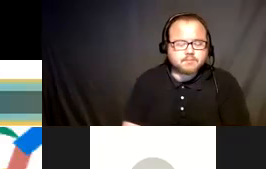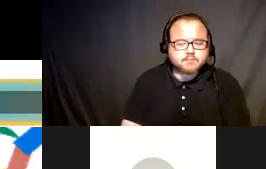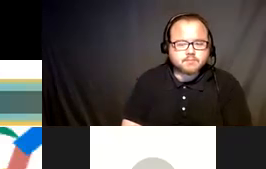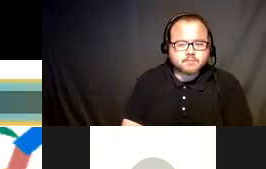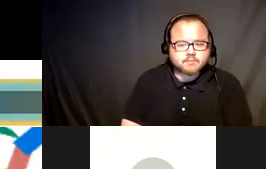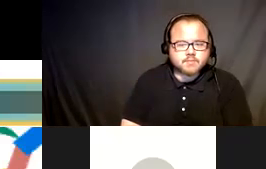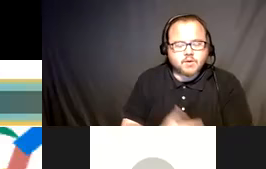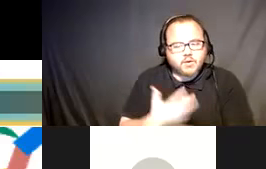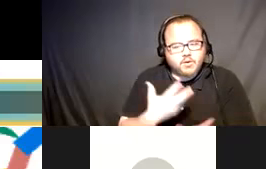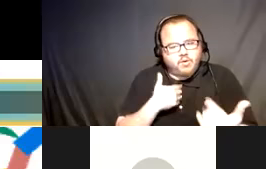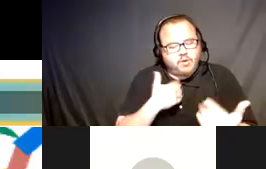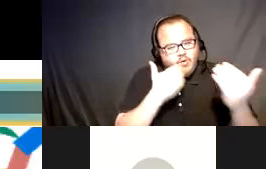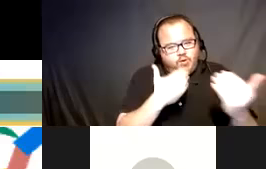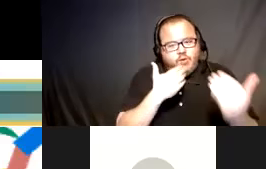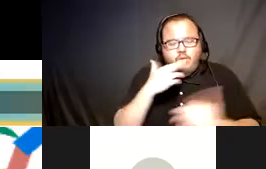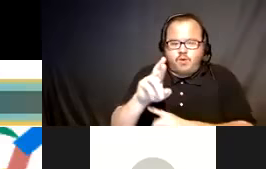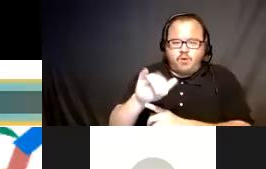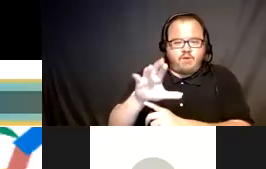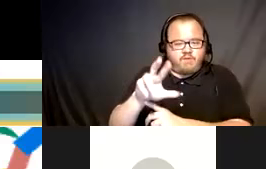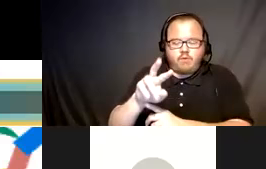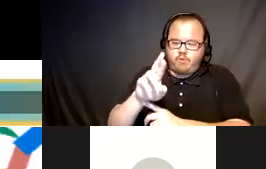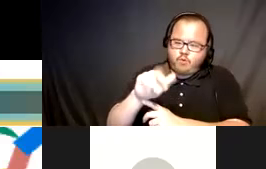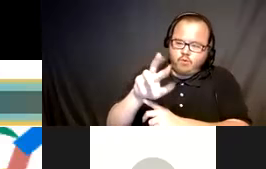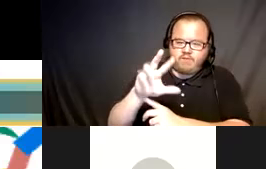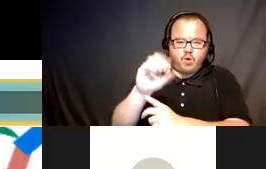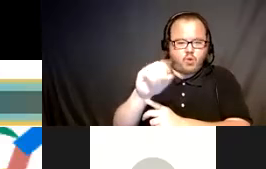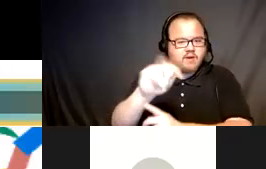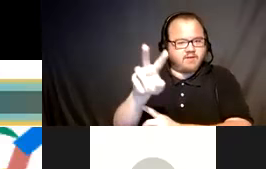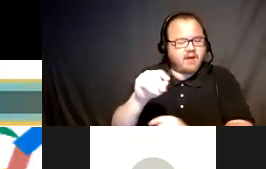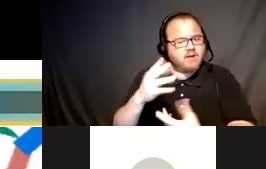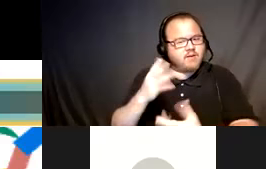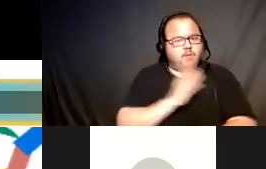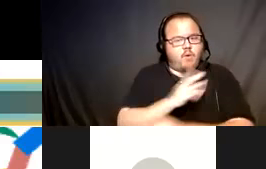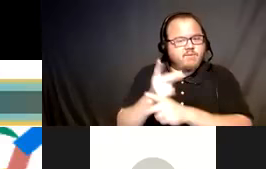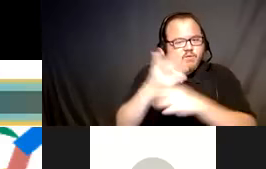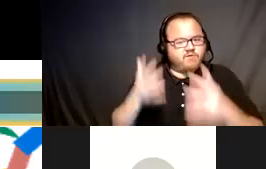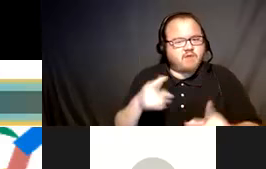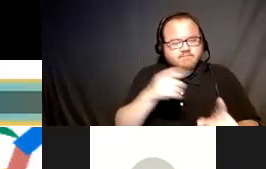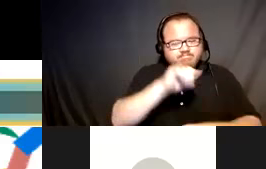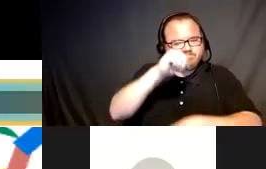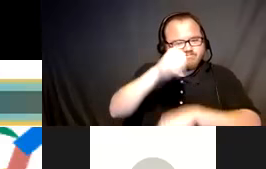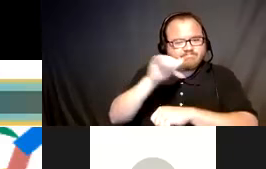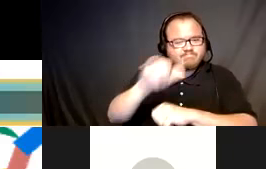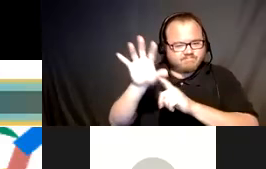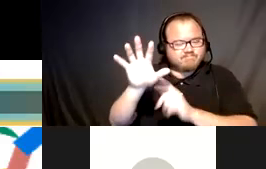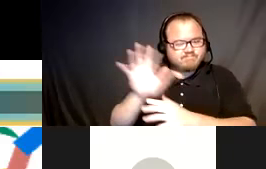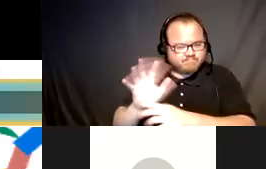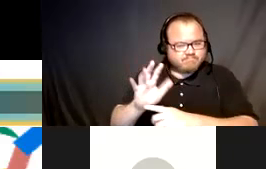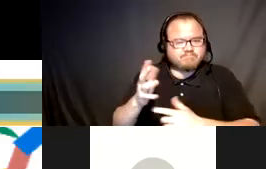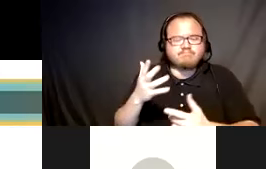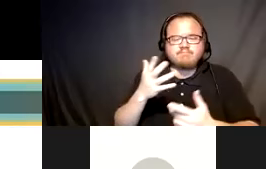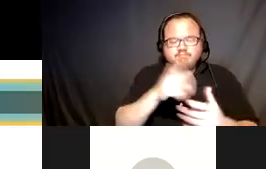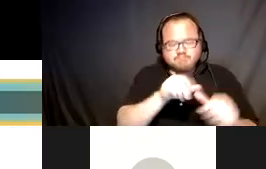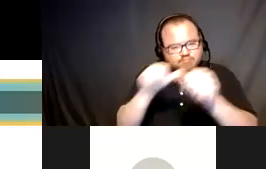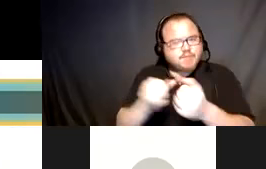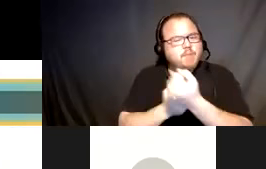We are grateful to Rivco TV and the support of our Board of Supervisors that helped us put this video together and continue to provide us support